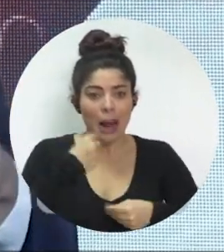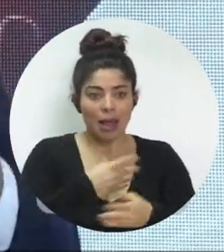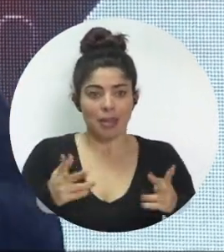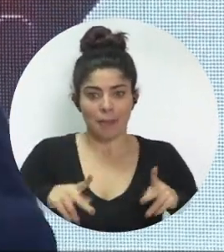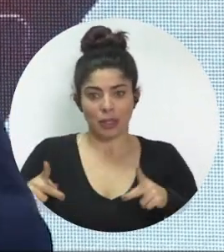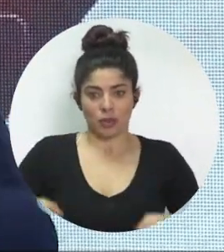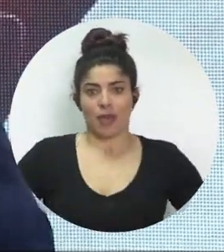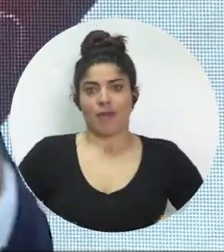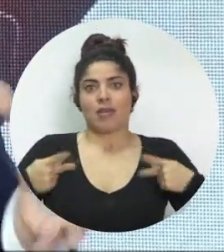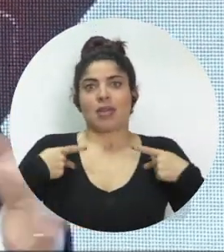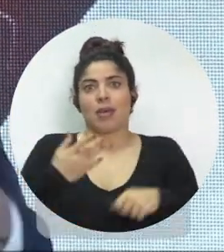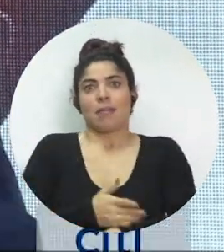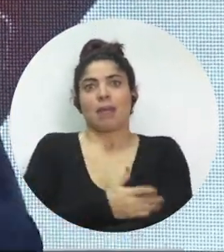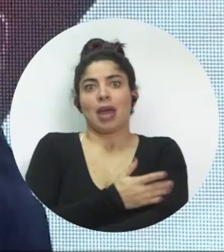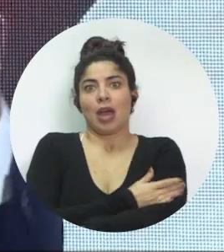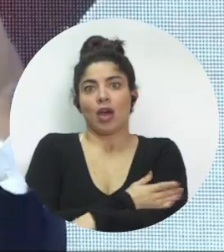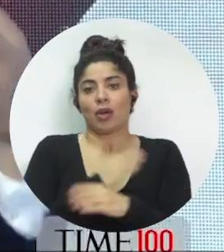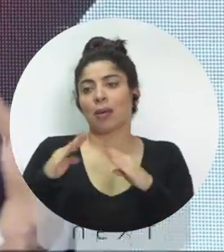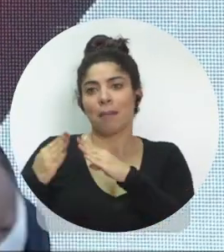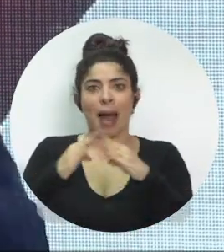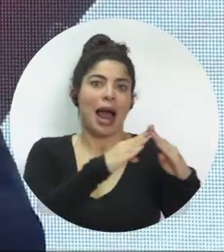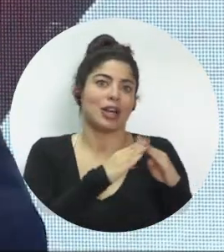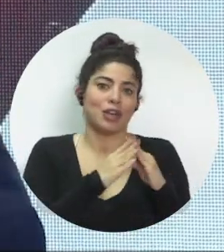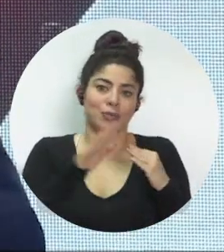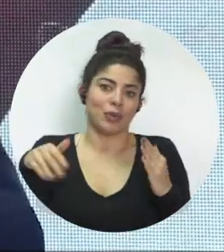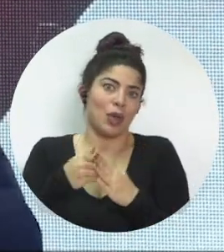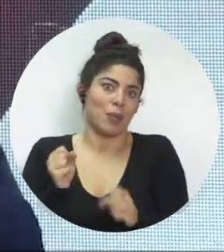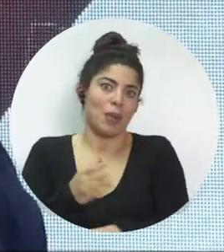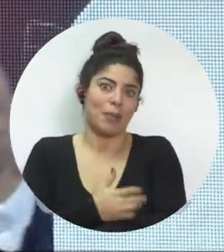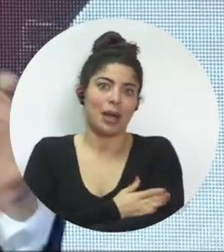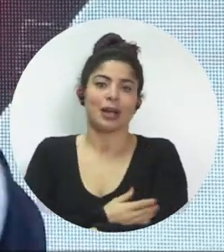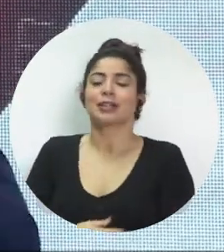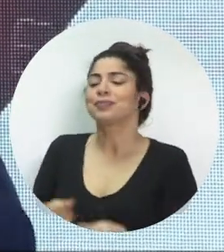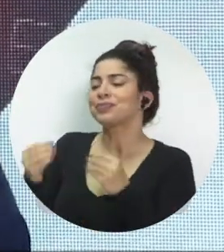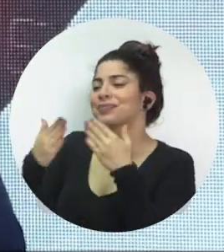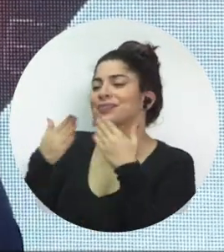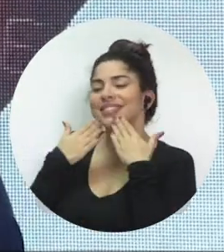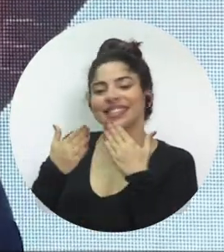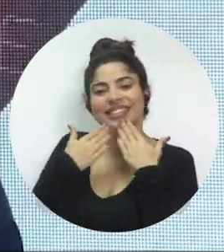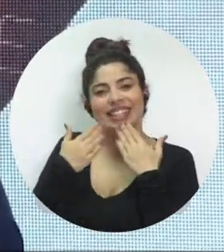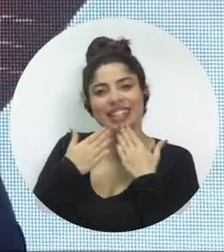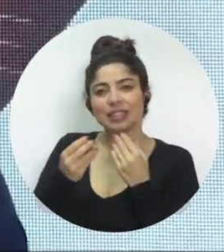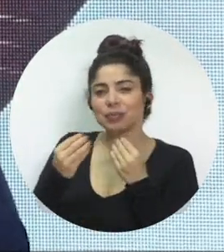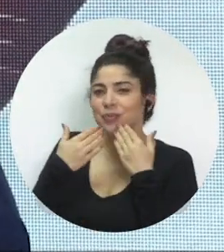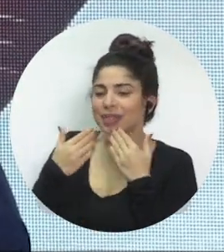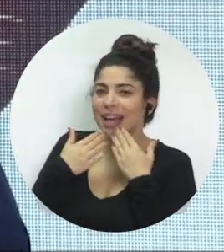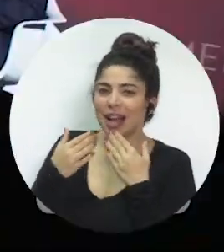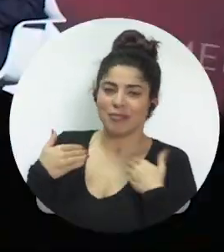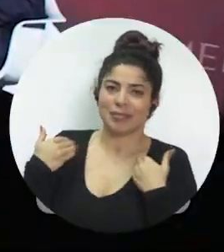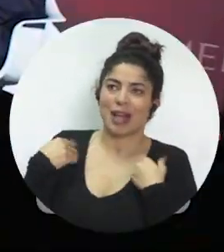that's the aim we should take, cooperation, making lives better for people all around the neighborhood.